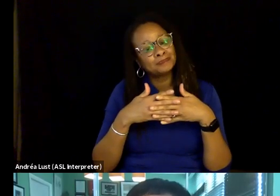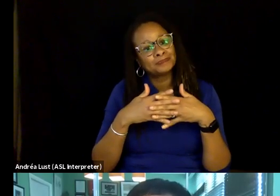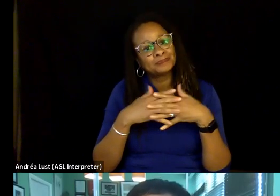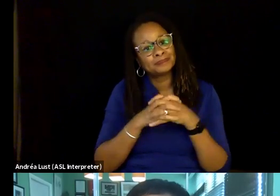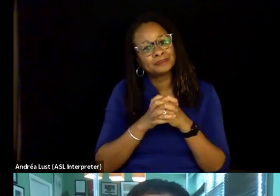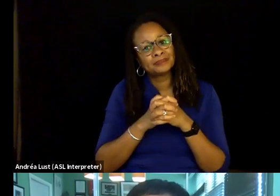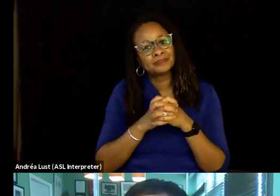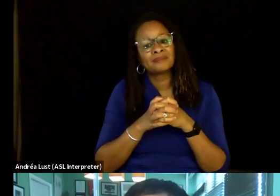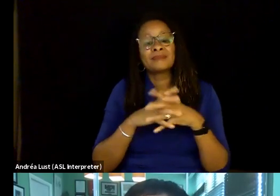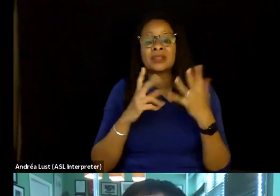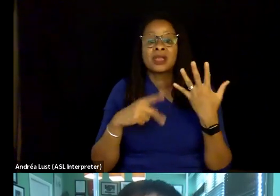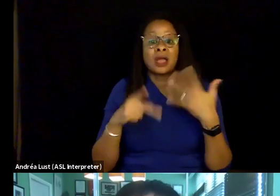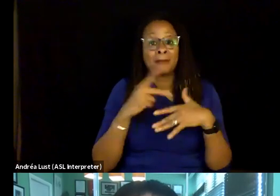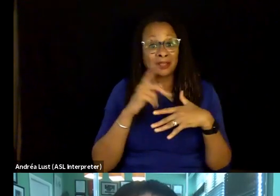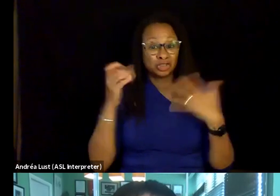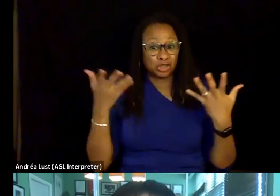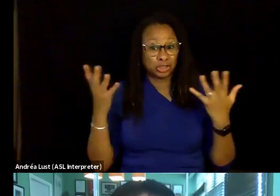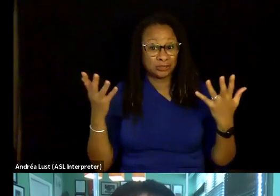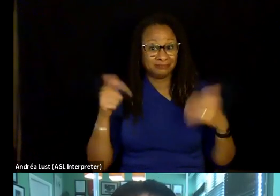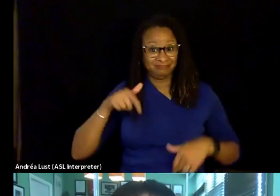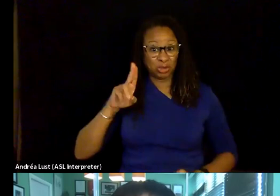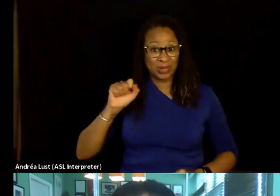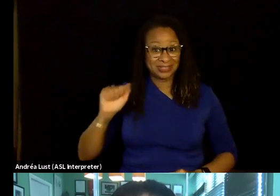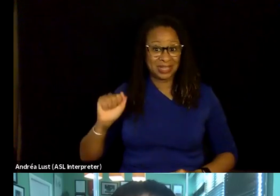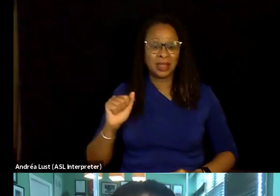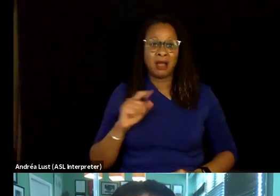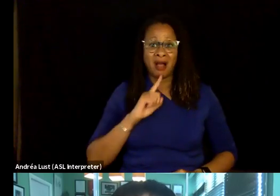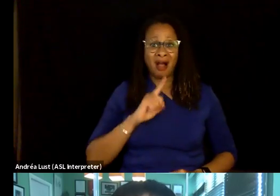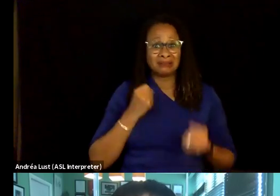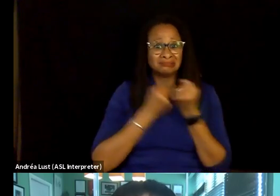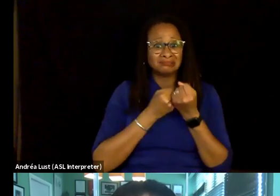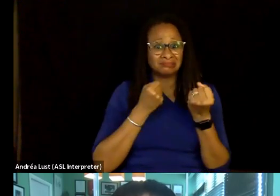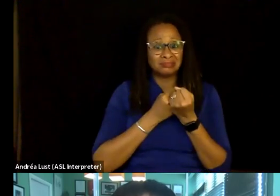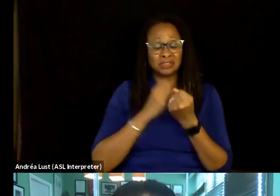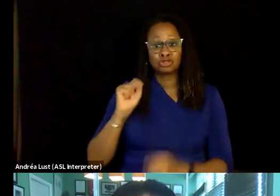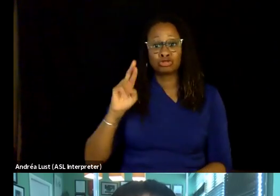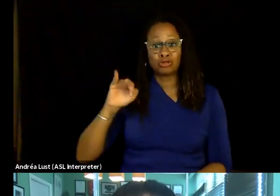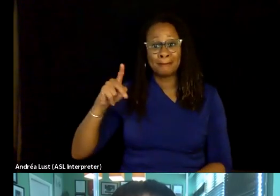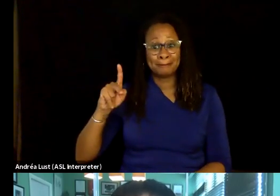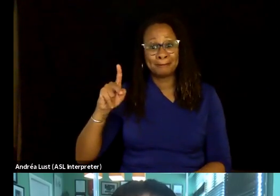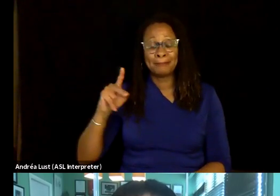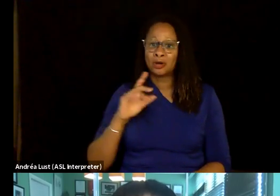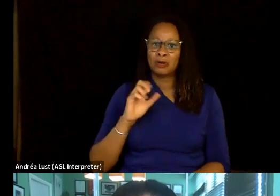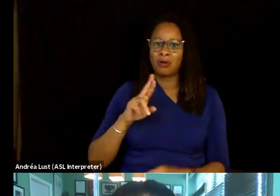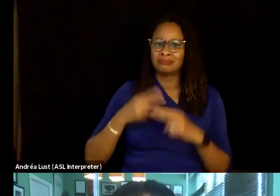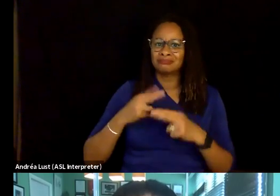the Filipino-American population in this country are Trumpers. We're the largest